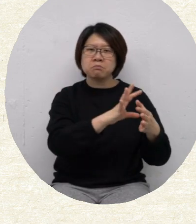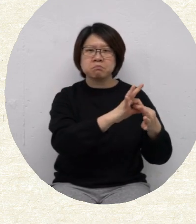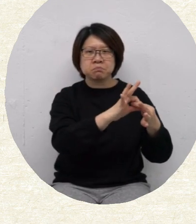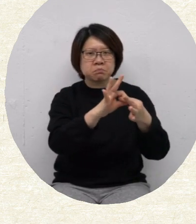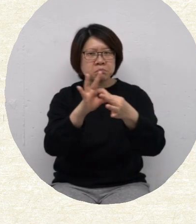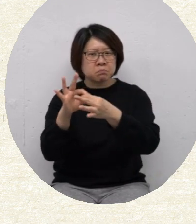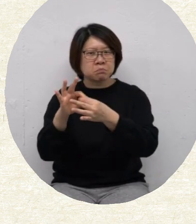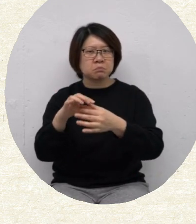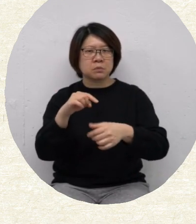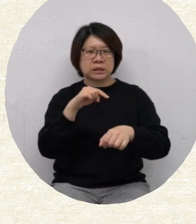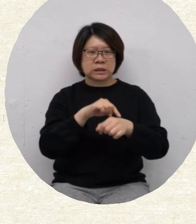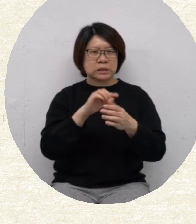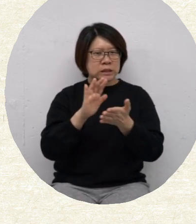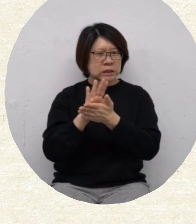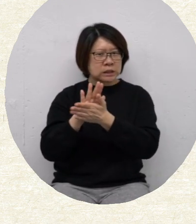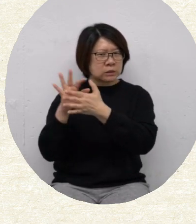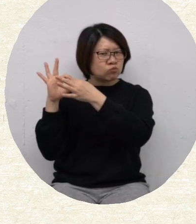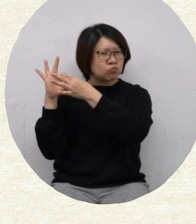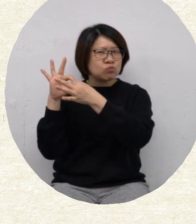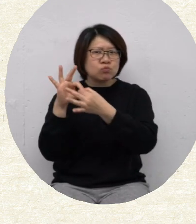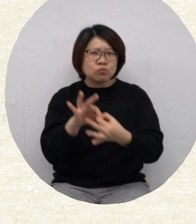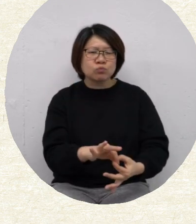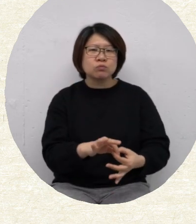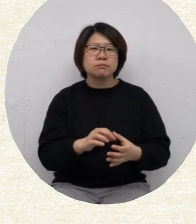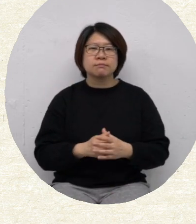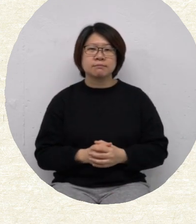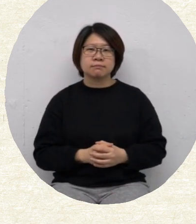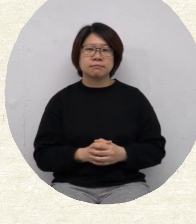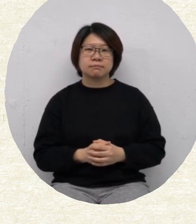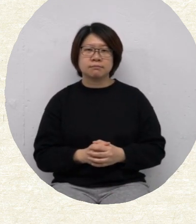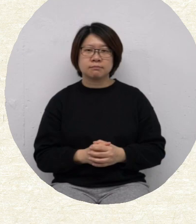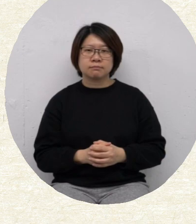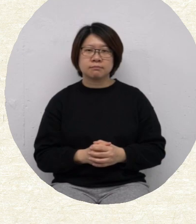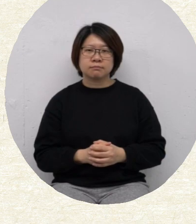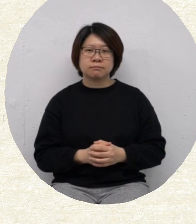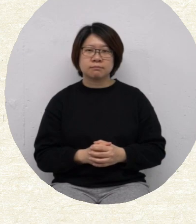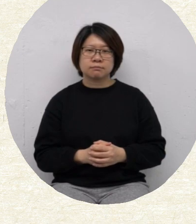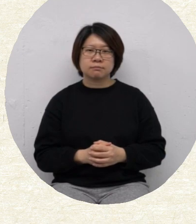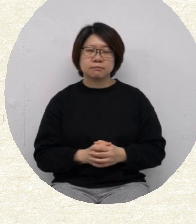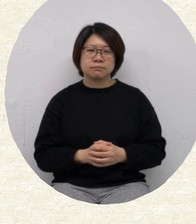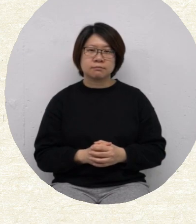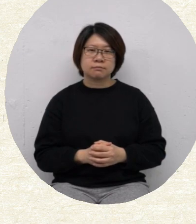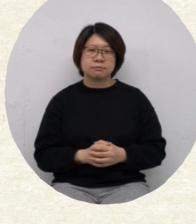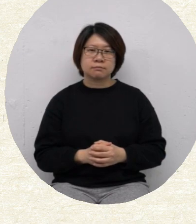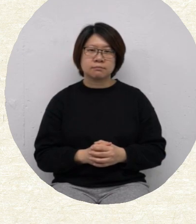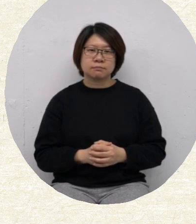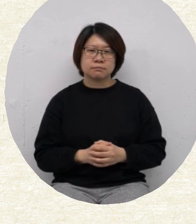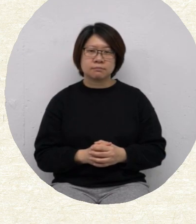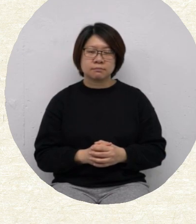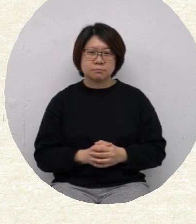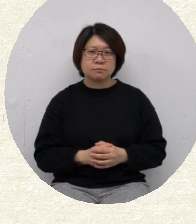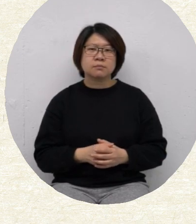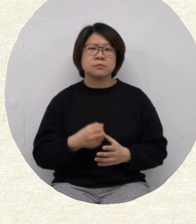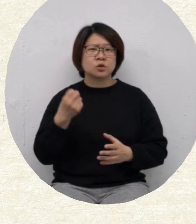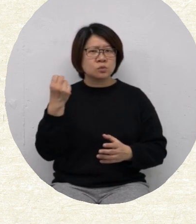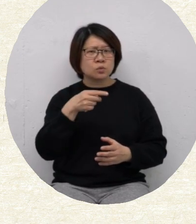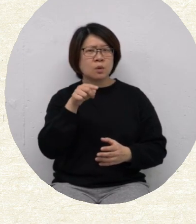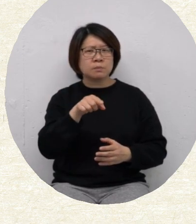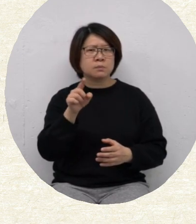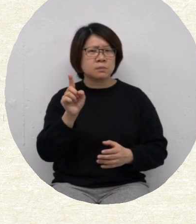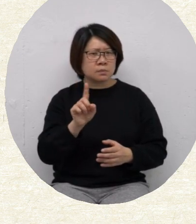time through printed media. Also of interest to me as a painter and a printmaker is